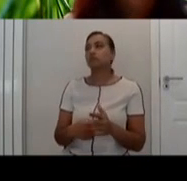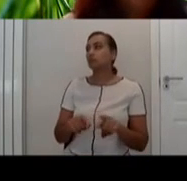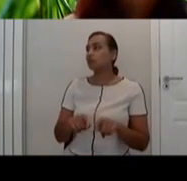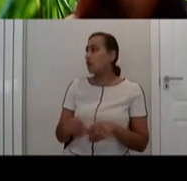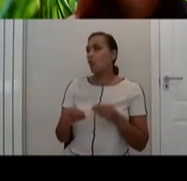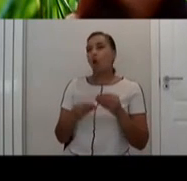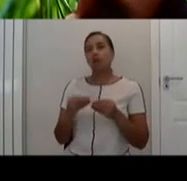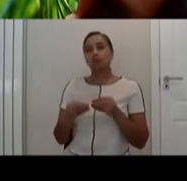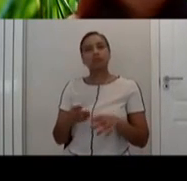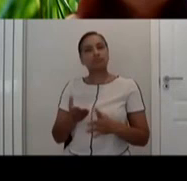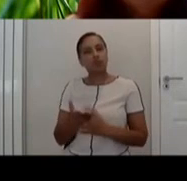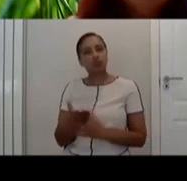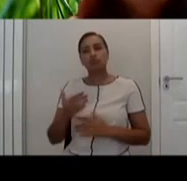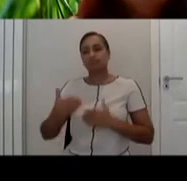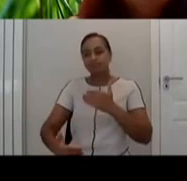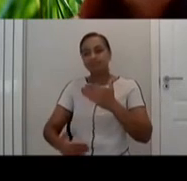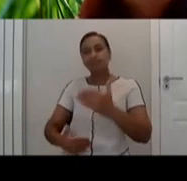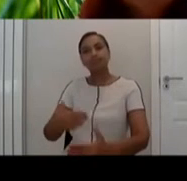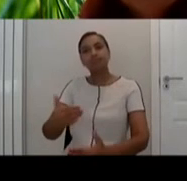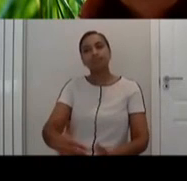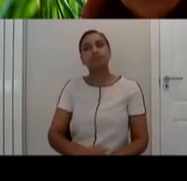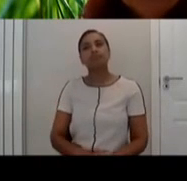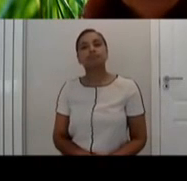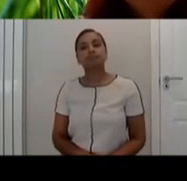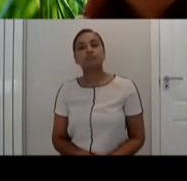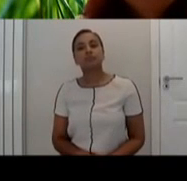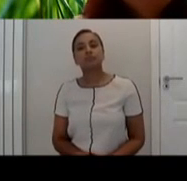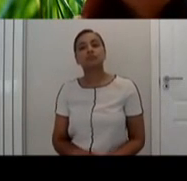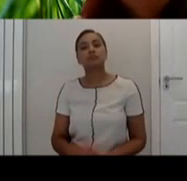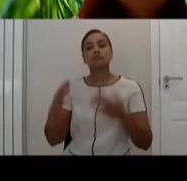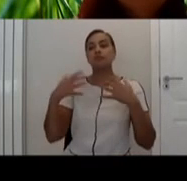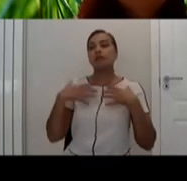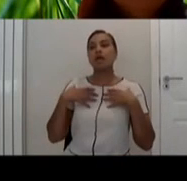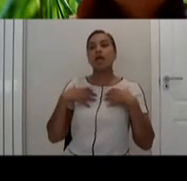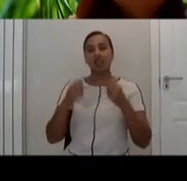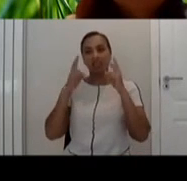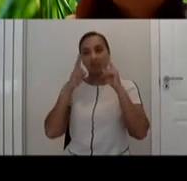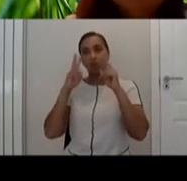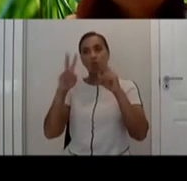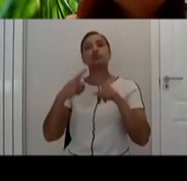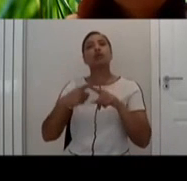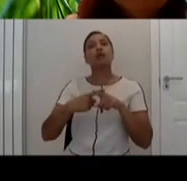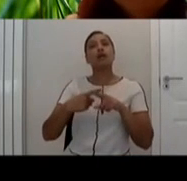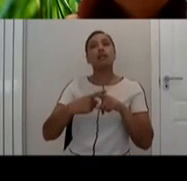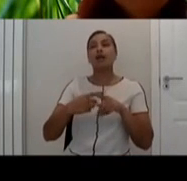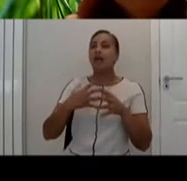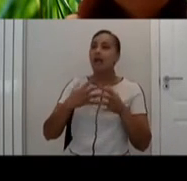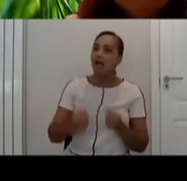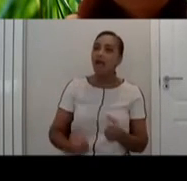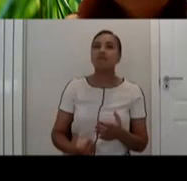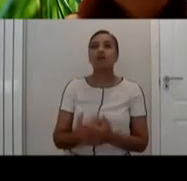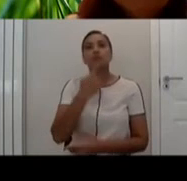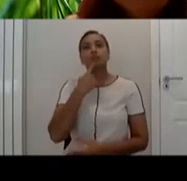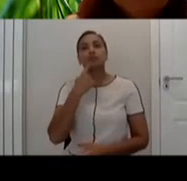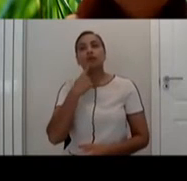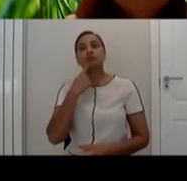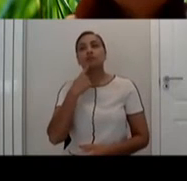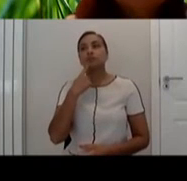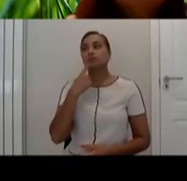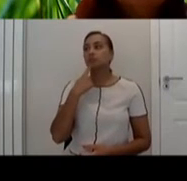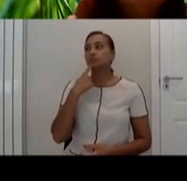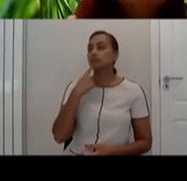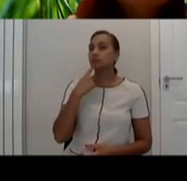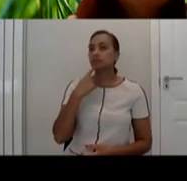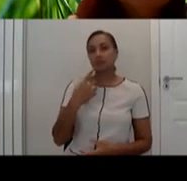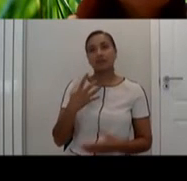So again, I would just stress Healthwatch have always up-to-date information and advice signposting, but there are